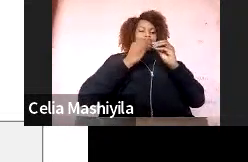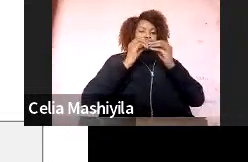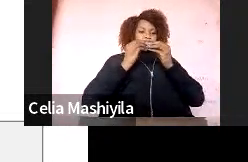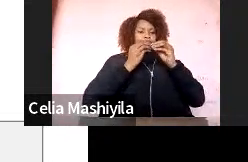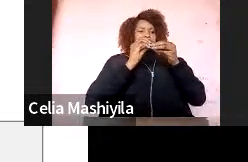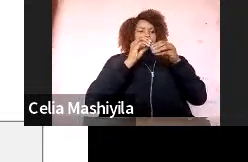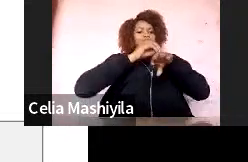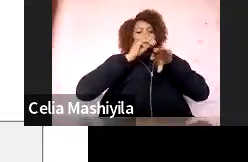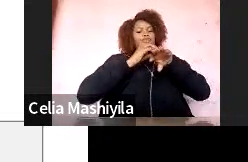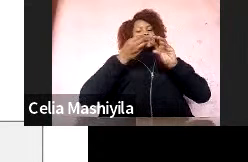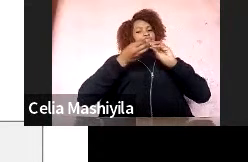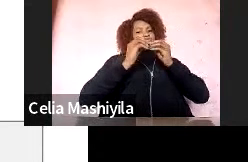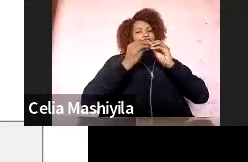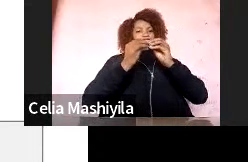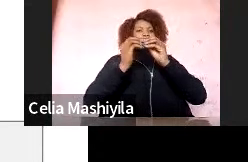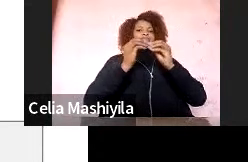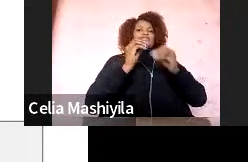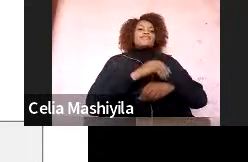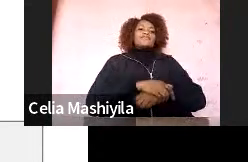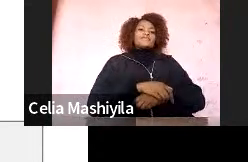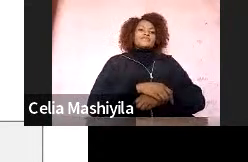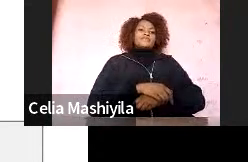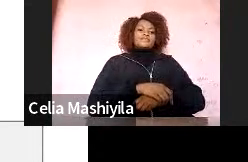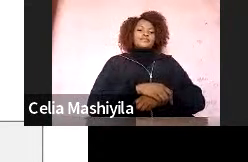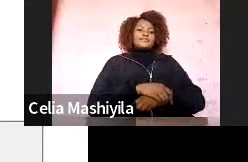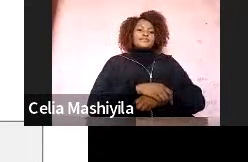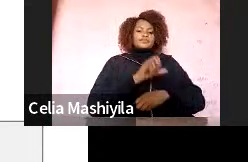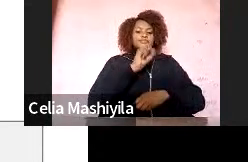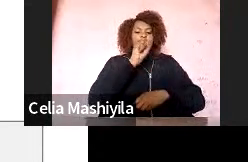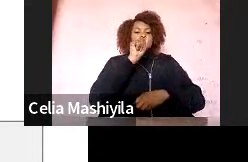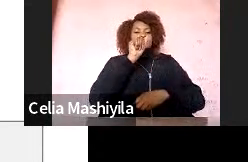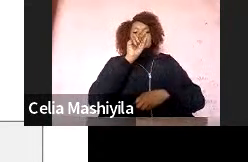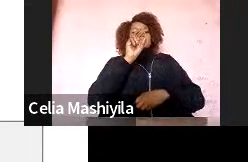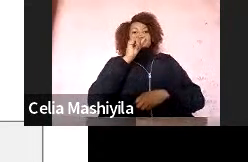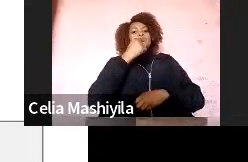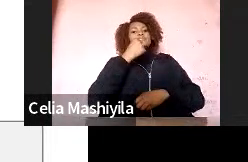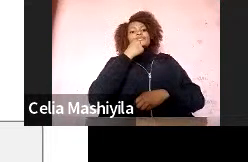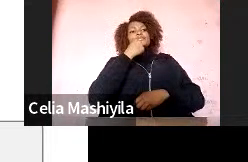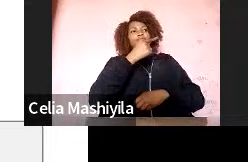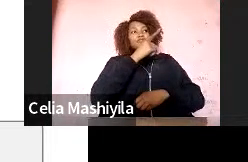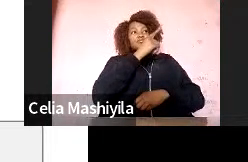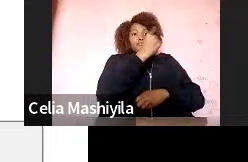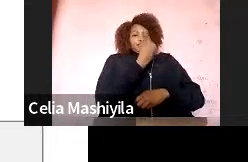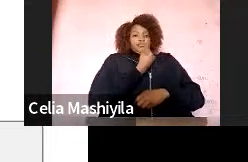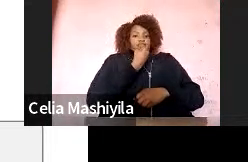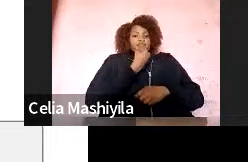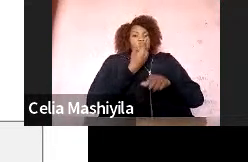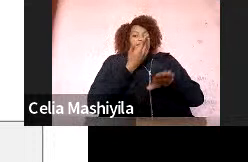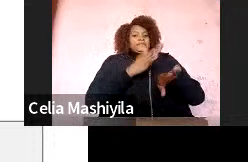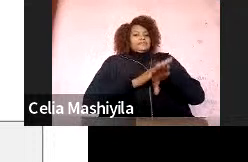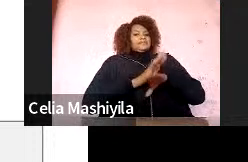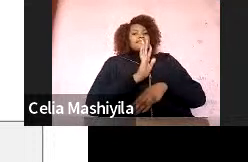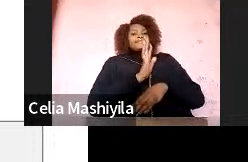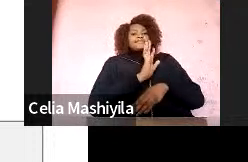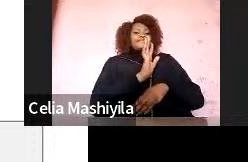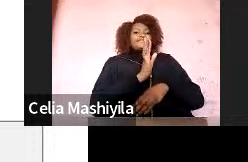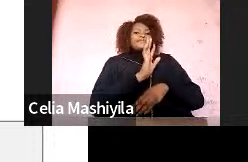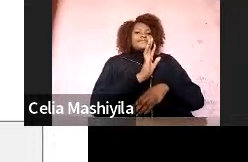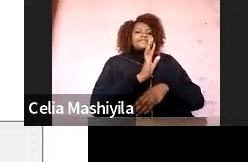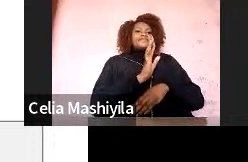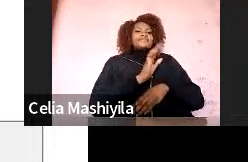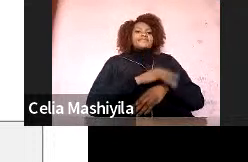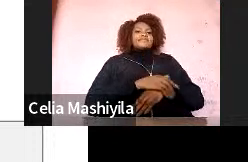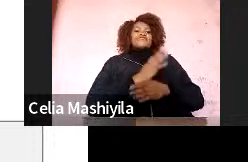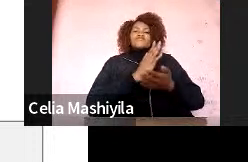dispute. Therefore, the SARS is saying, don't just die alone. Ensure that you are able to raise